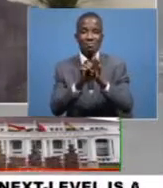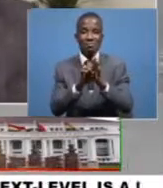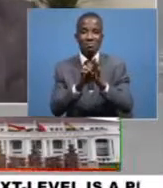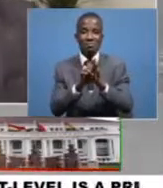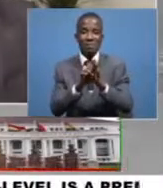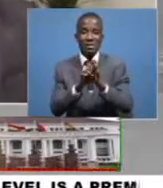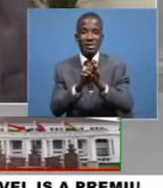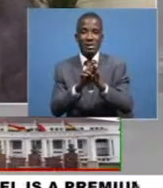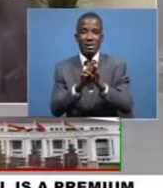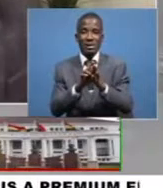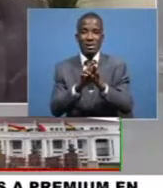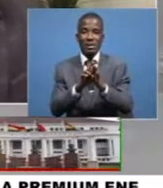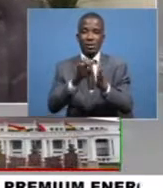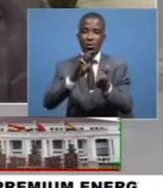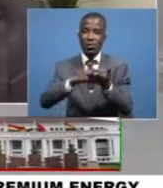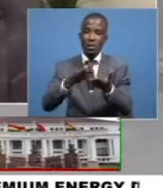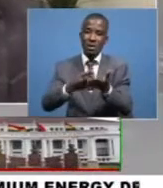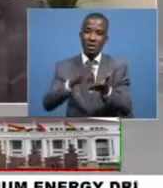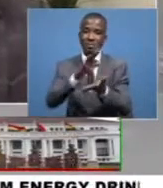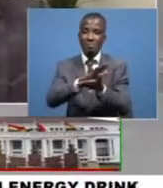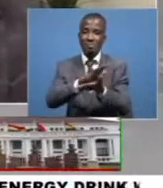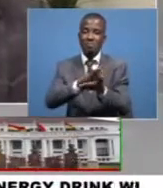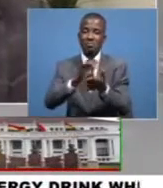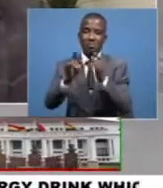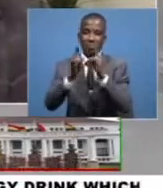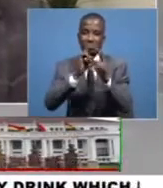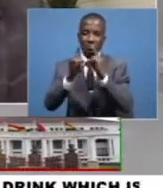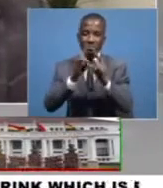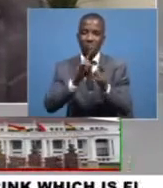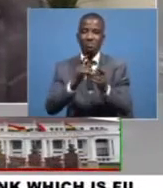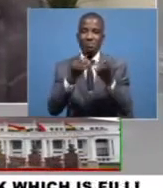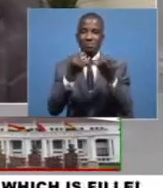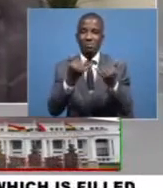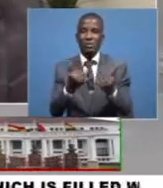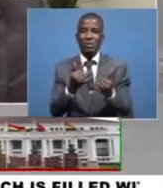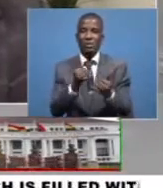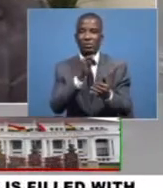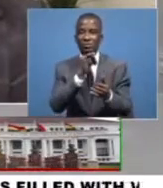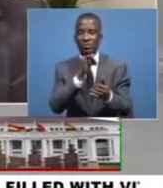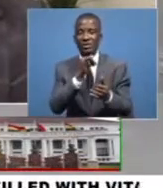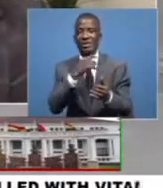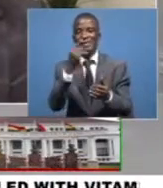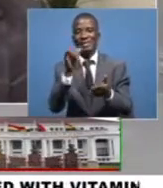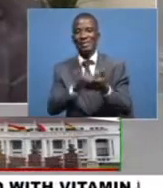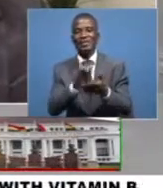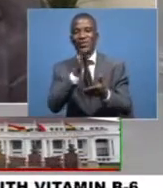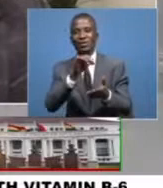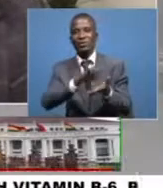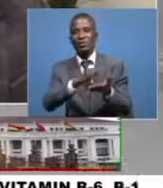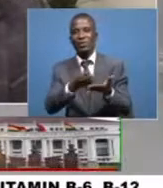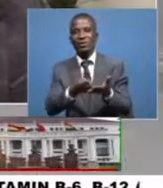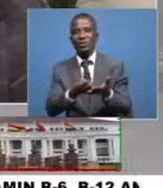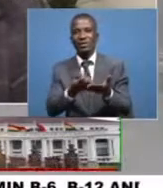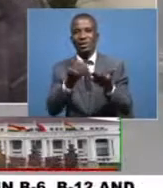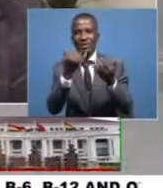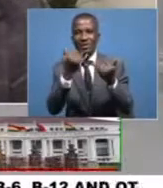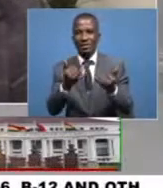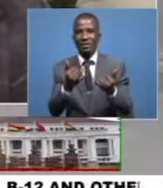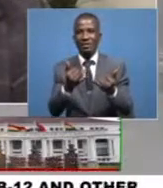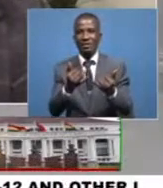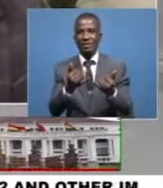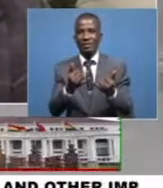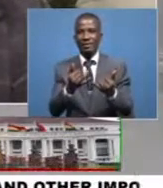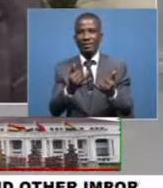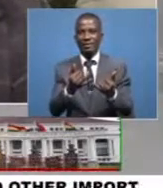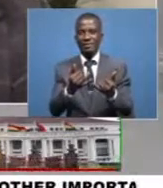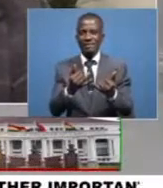of the witness statements, we know that the witness statement is not evidence until the person who filed that witness statement has